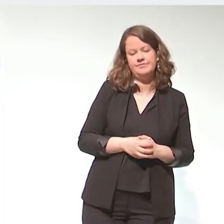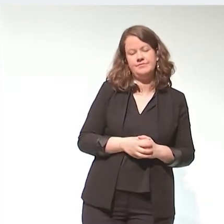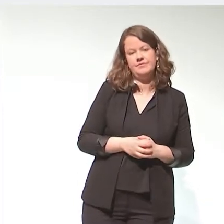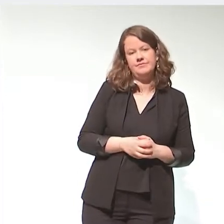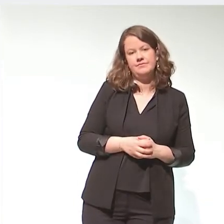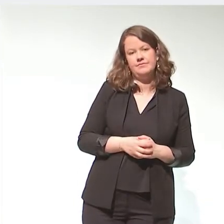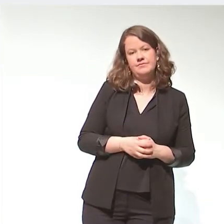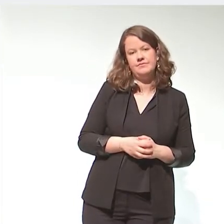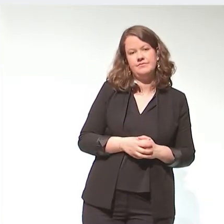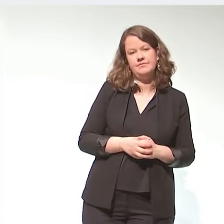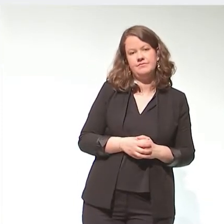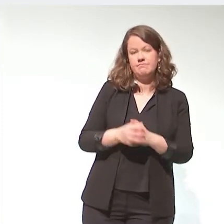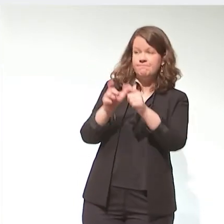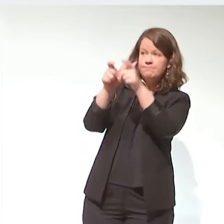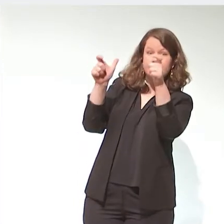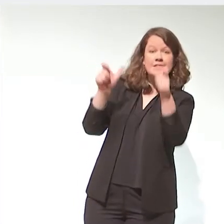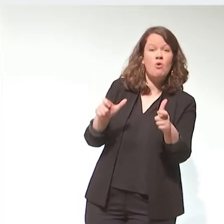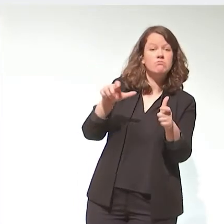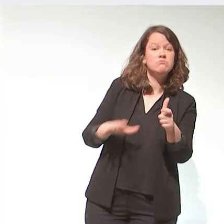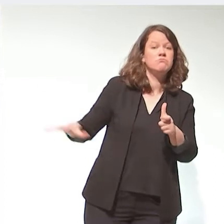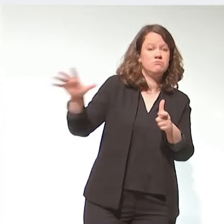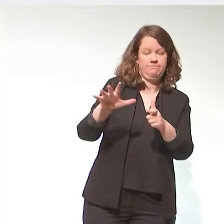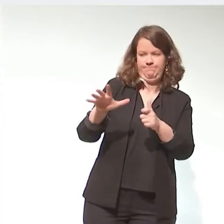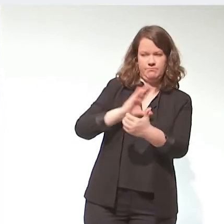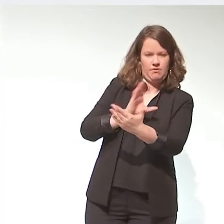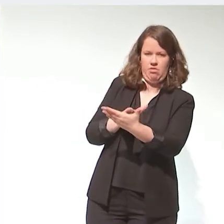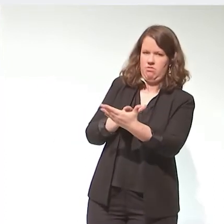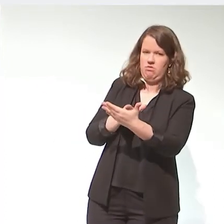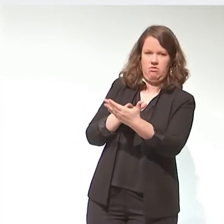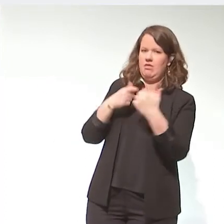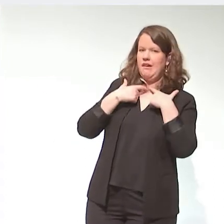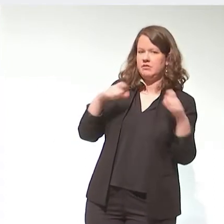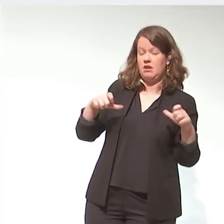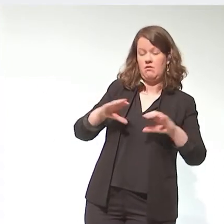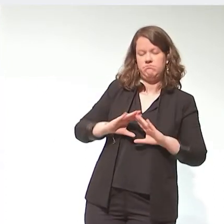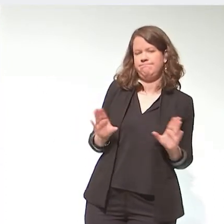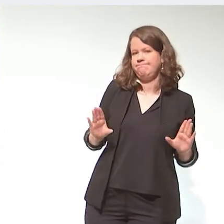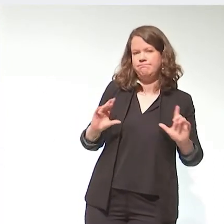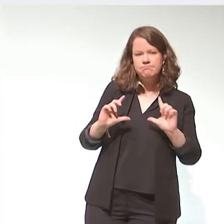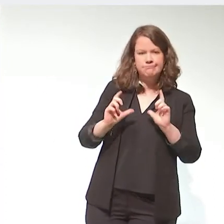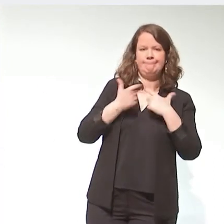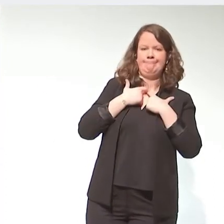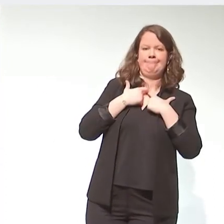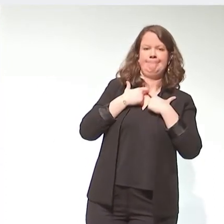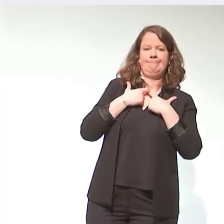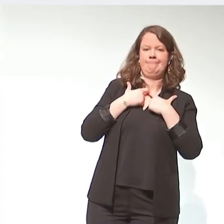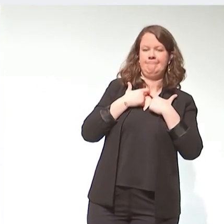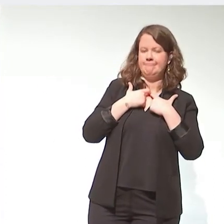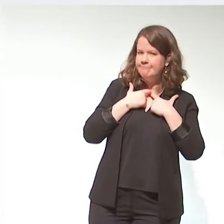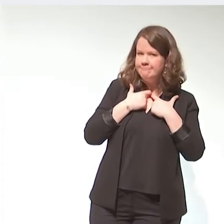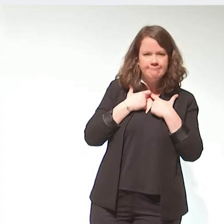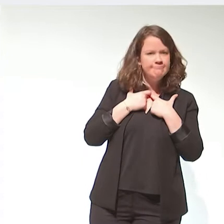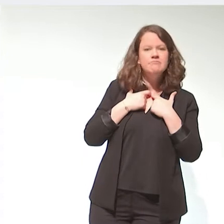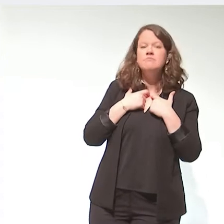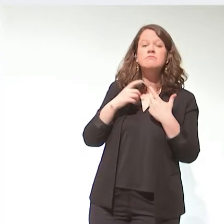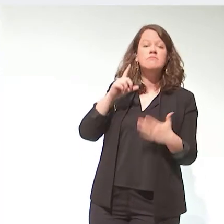accessibility. It is really insufficient legal regulation. When we see that